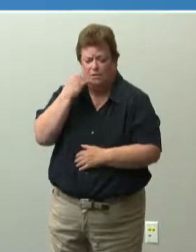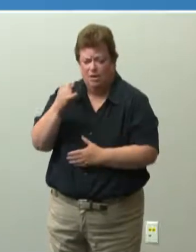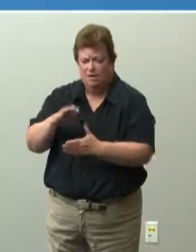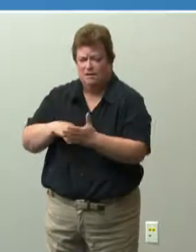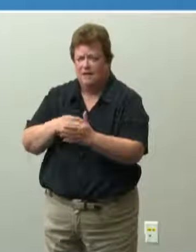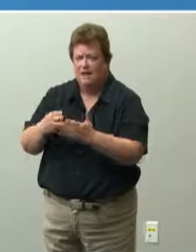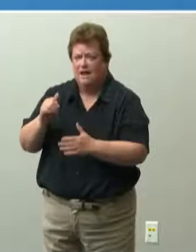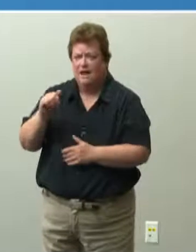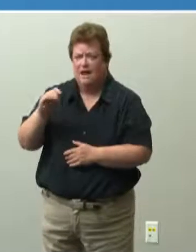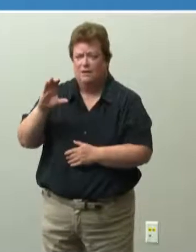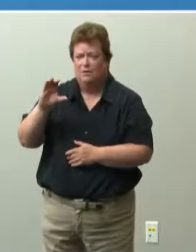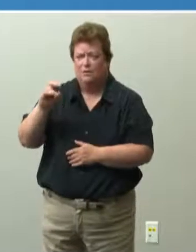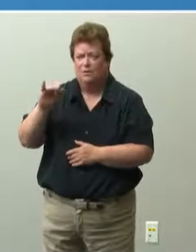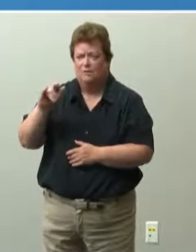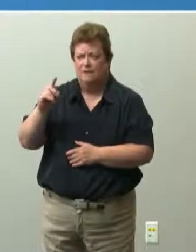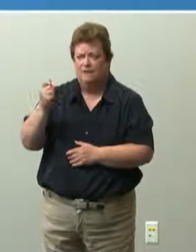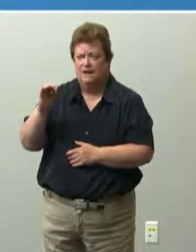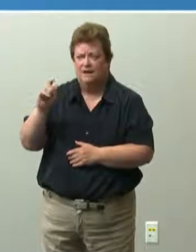at